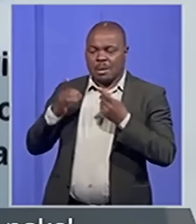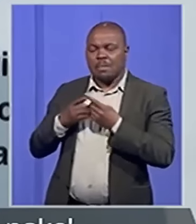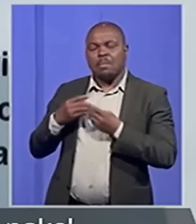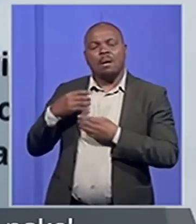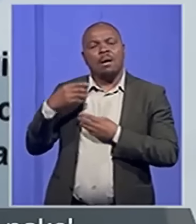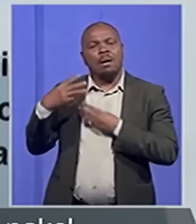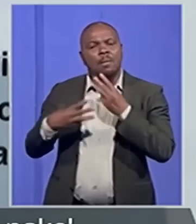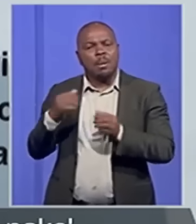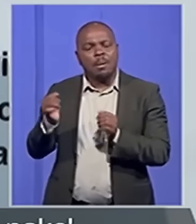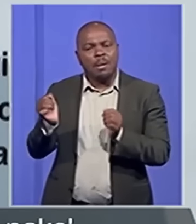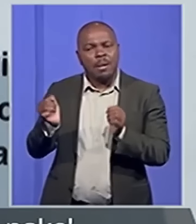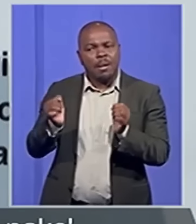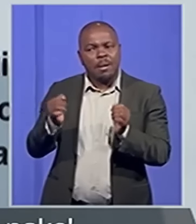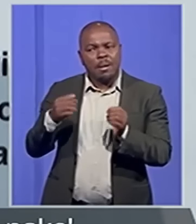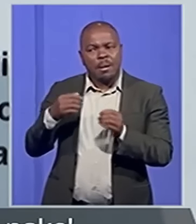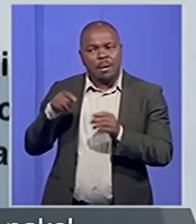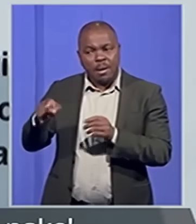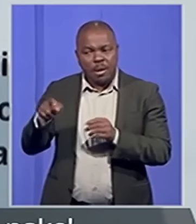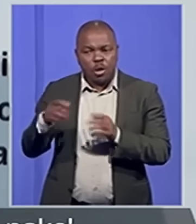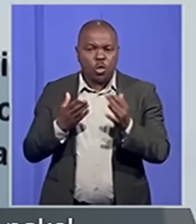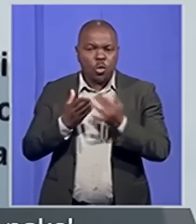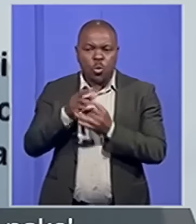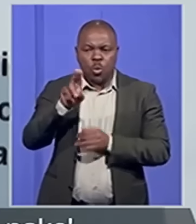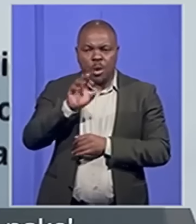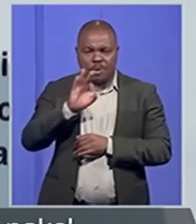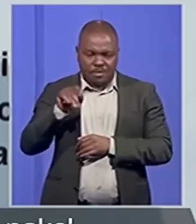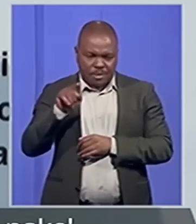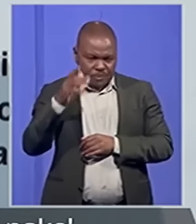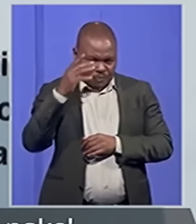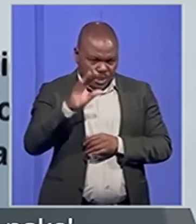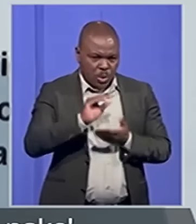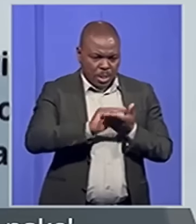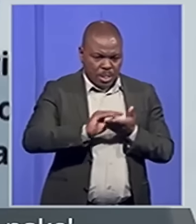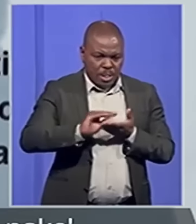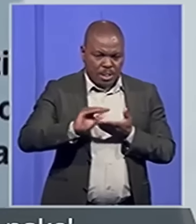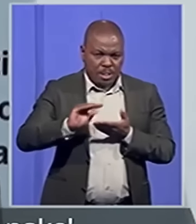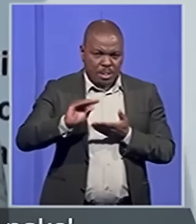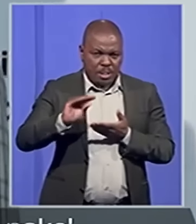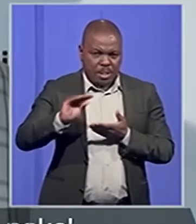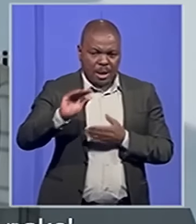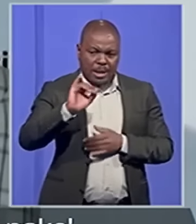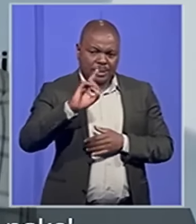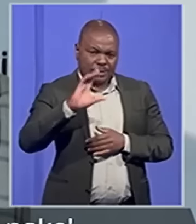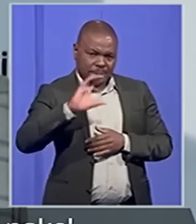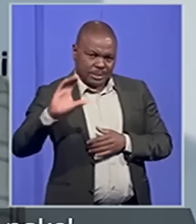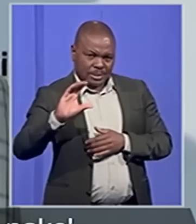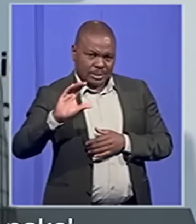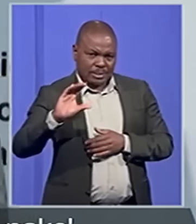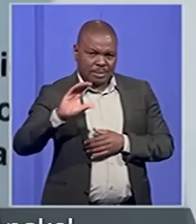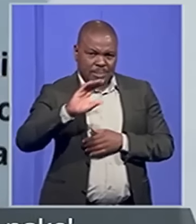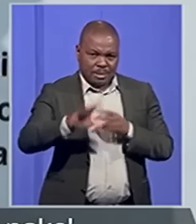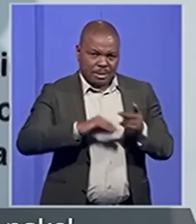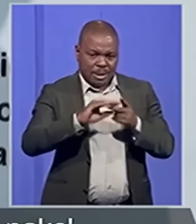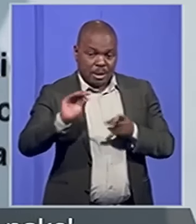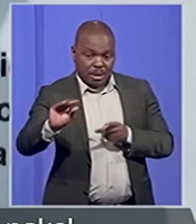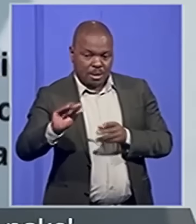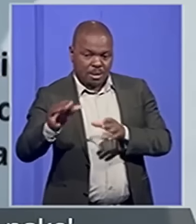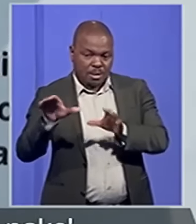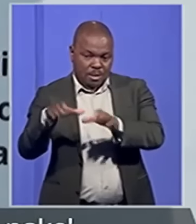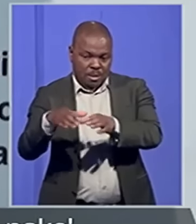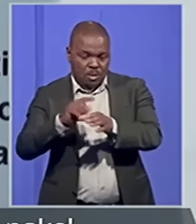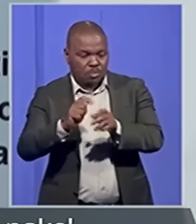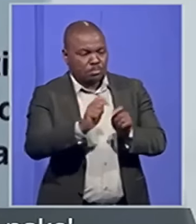UIF, we transferred the first tranche to the IDC to disperse to